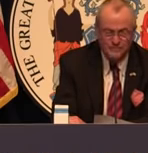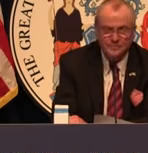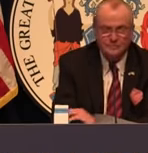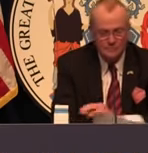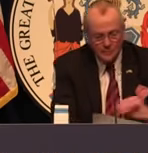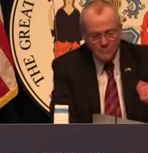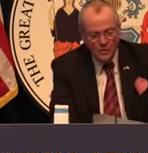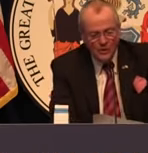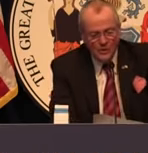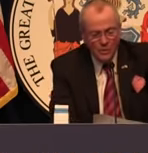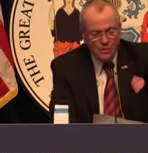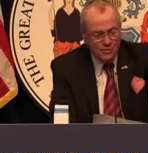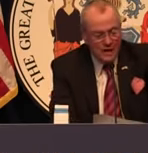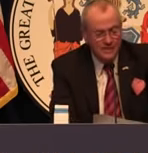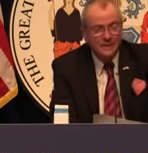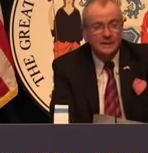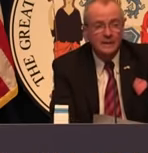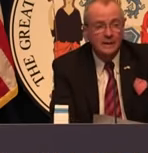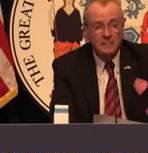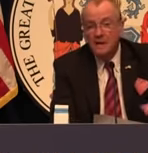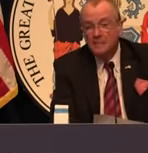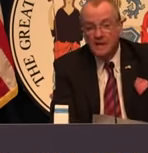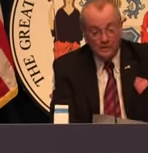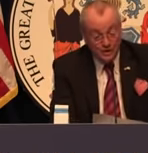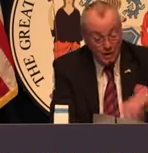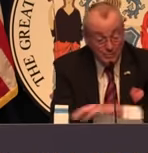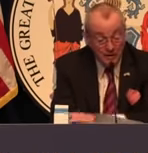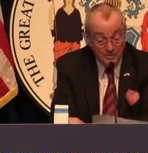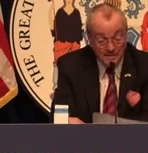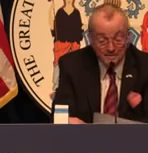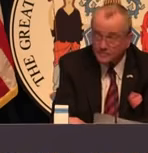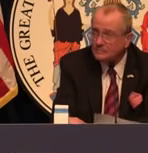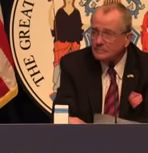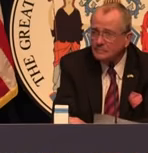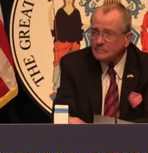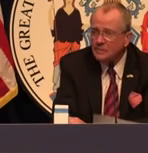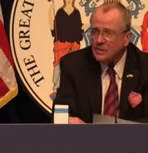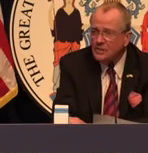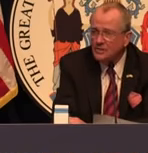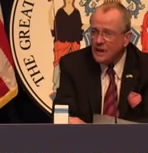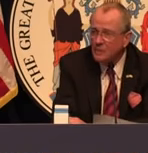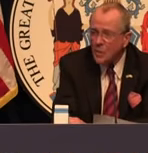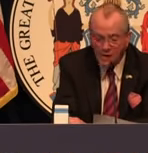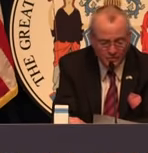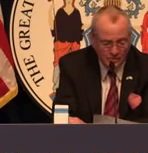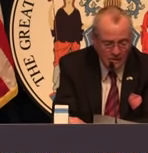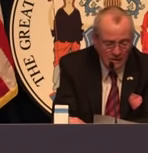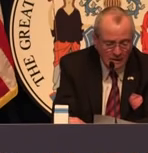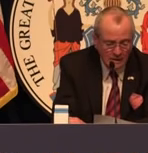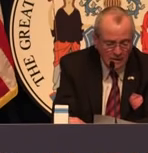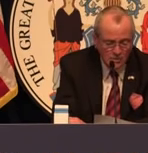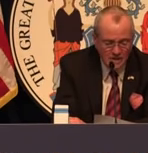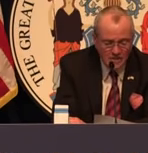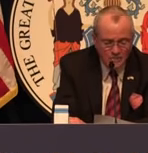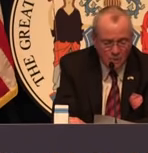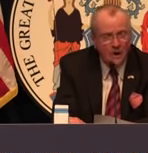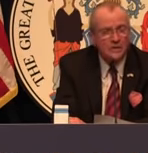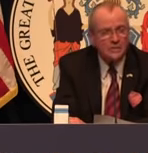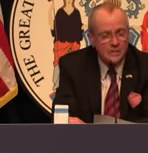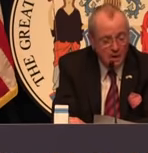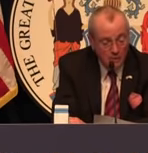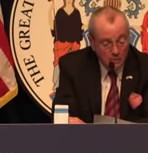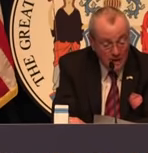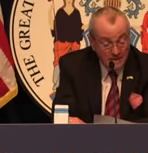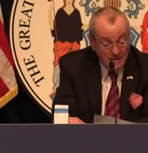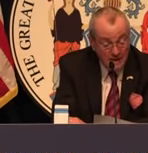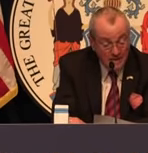footprint, both on their own property and maybe onto shared property, such as sidewalks, streets,